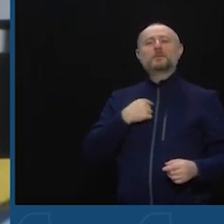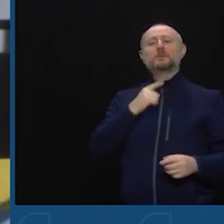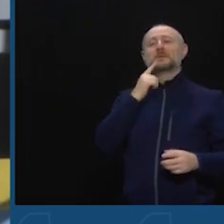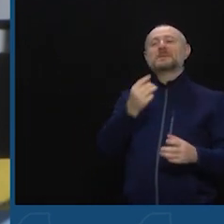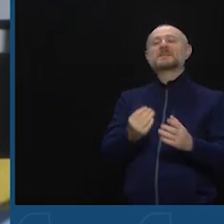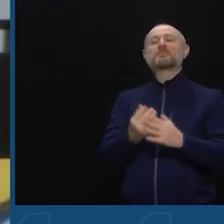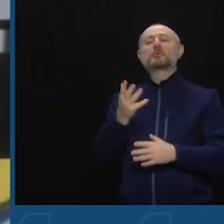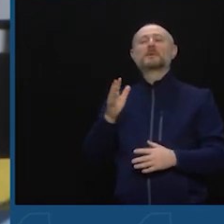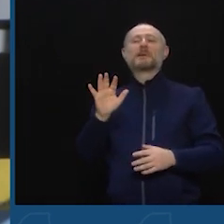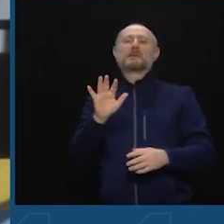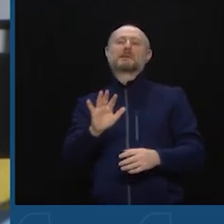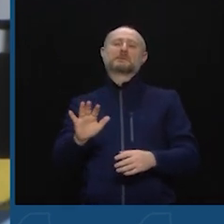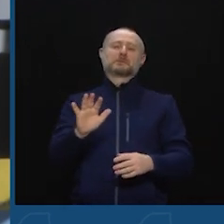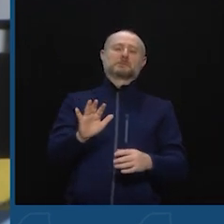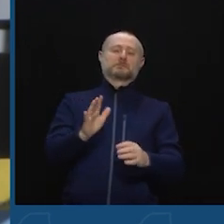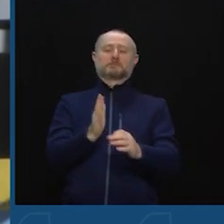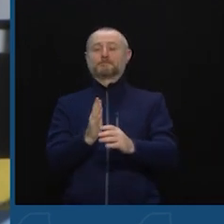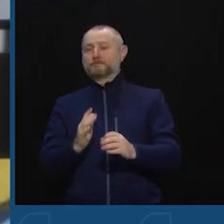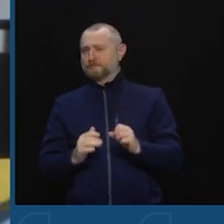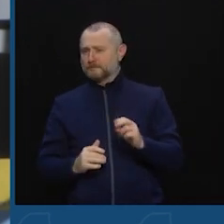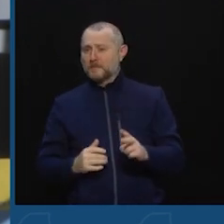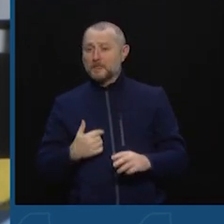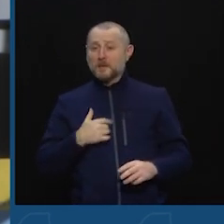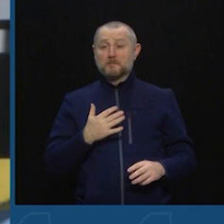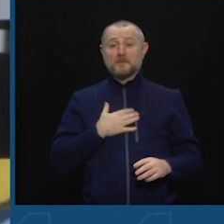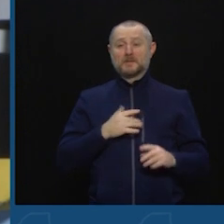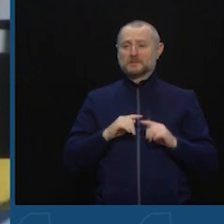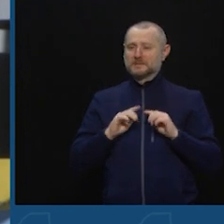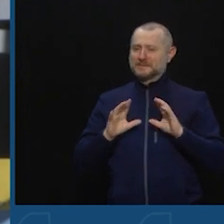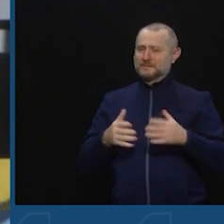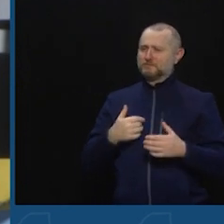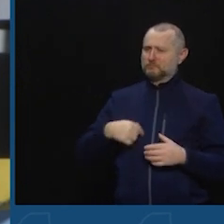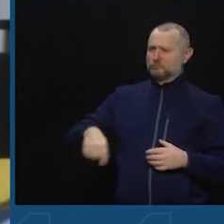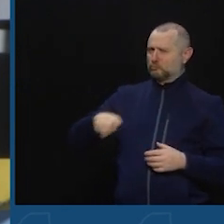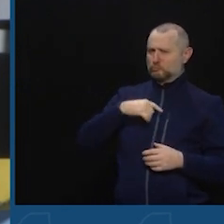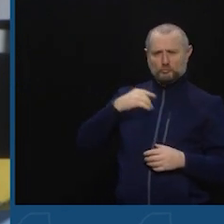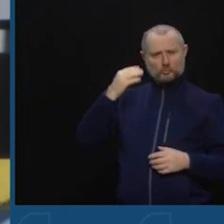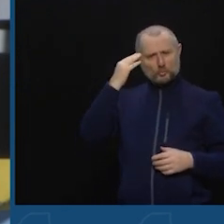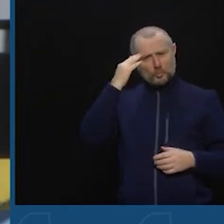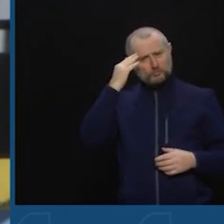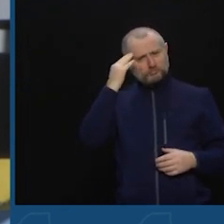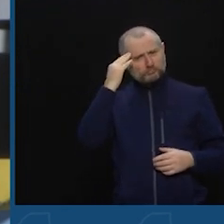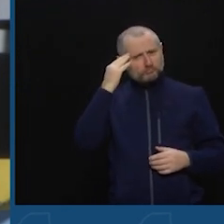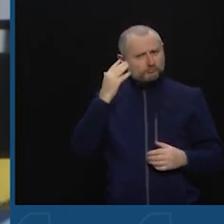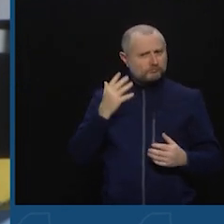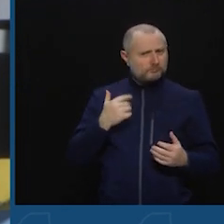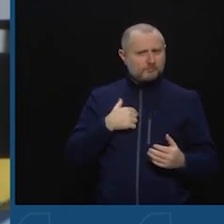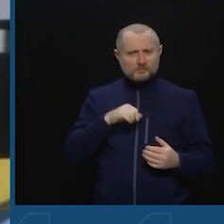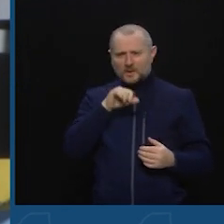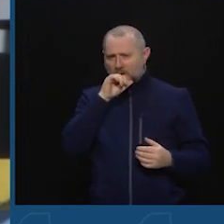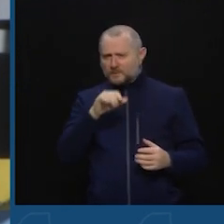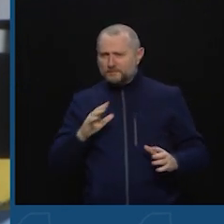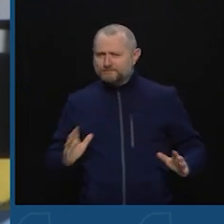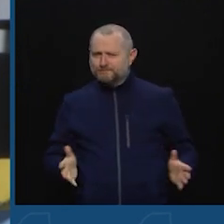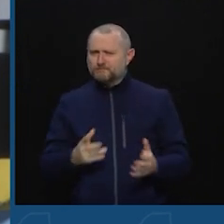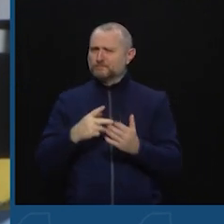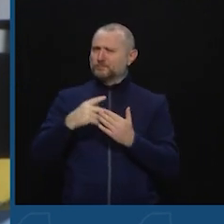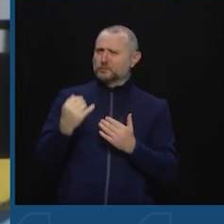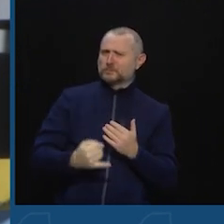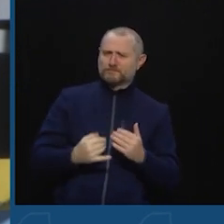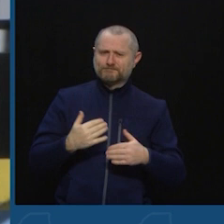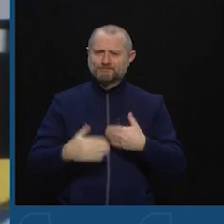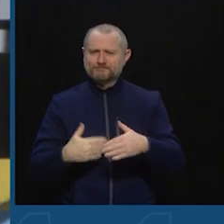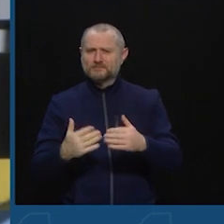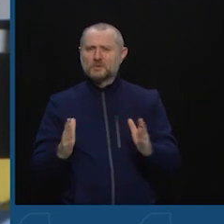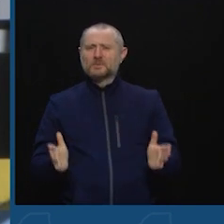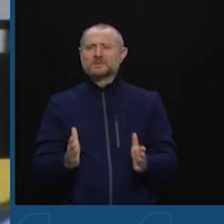So my team knows I love to promote projects, but I also promote